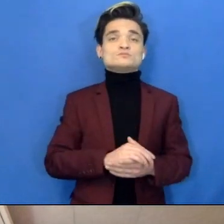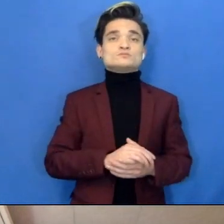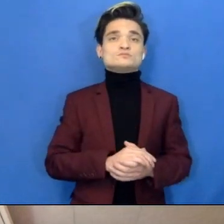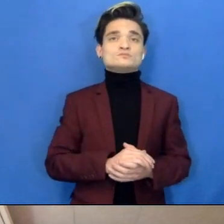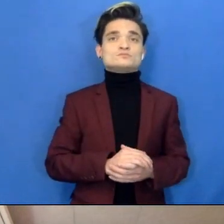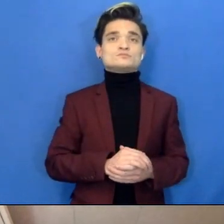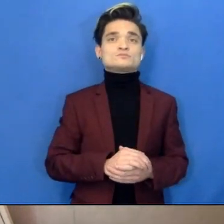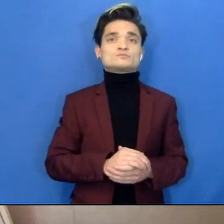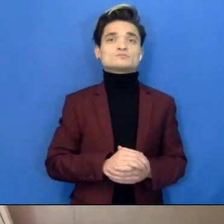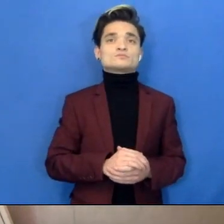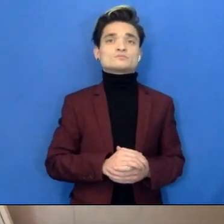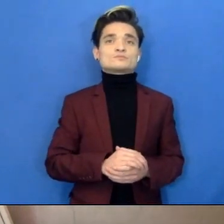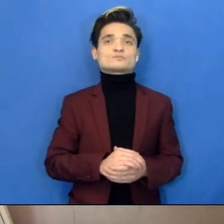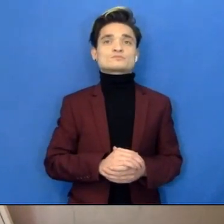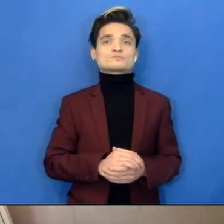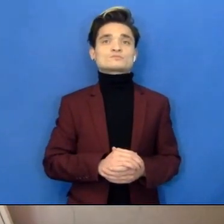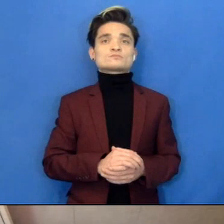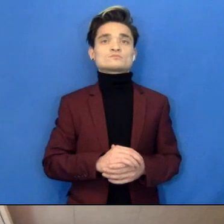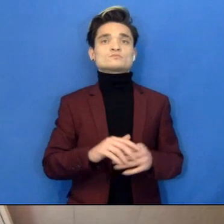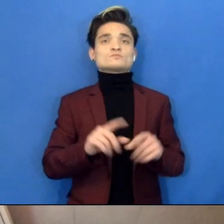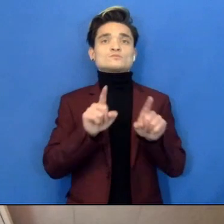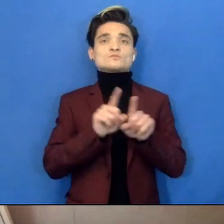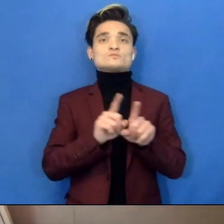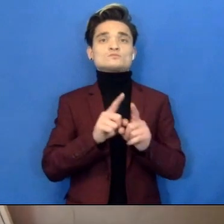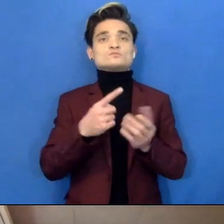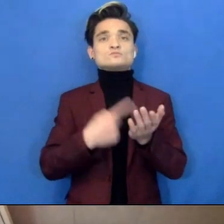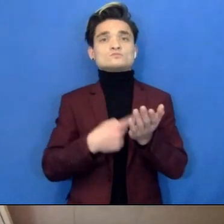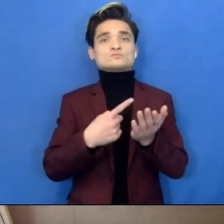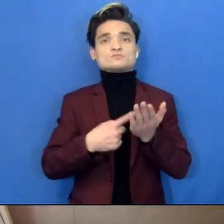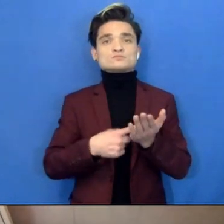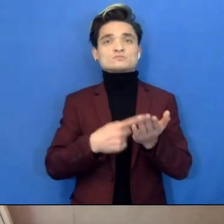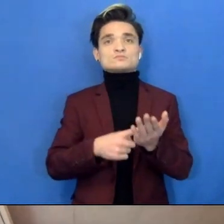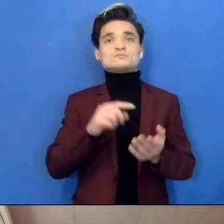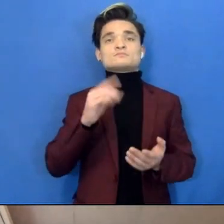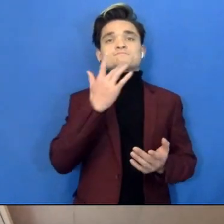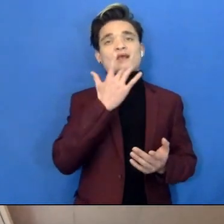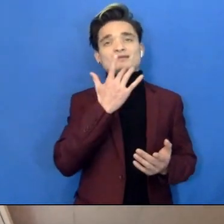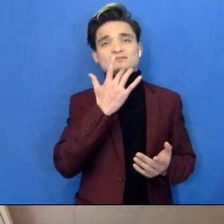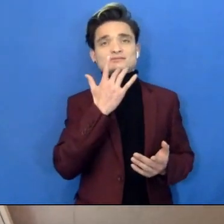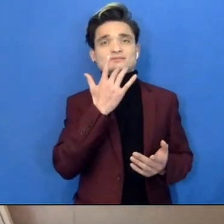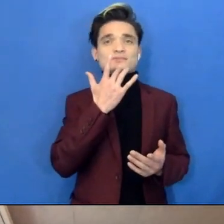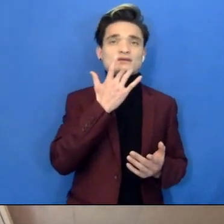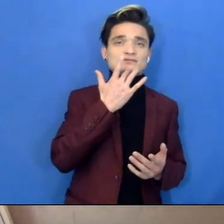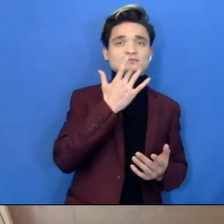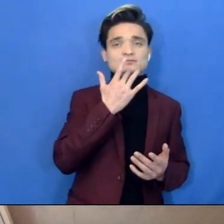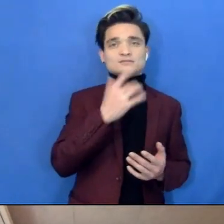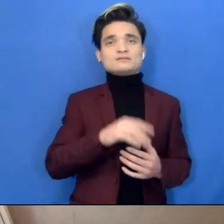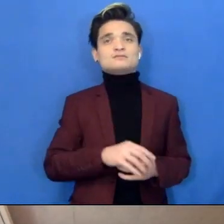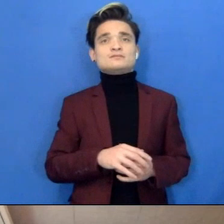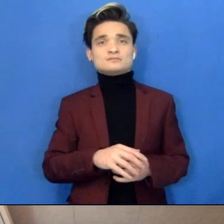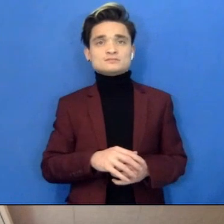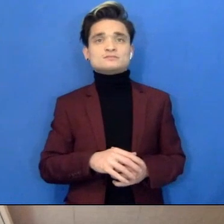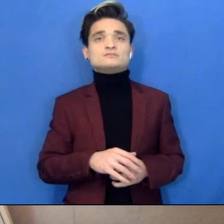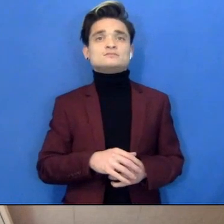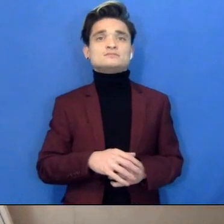and cultural bias. Of course, yes. I think the role that cultural bias plays in game is different